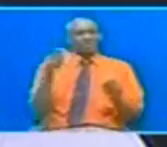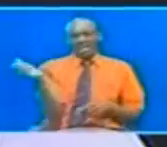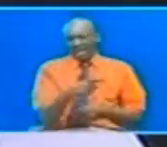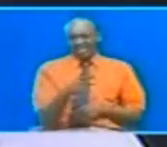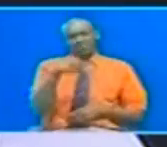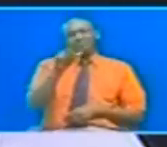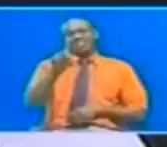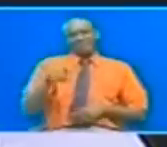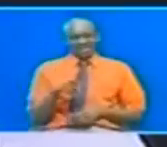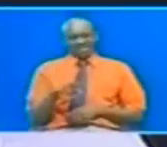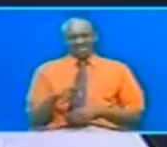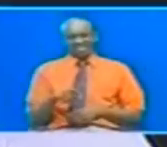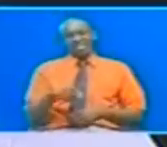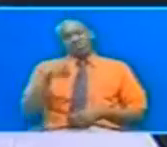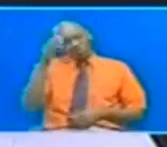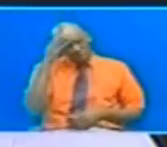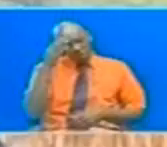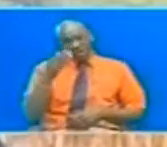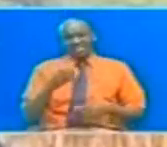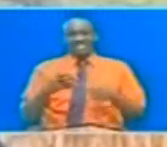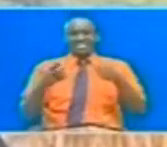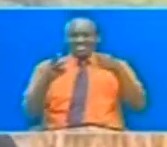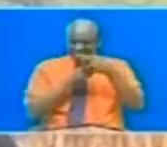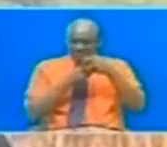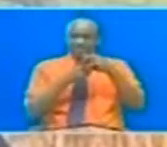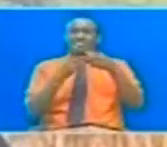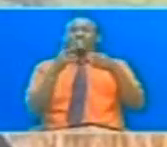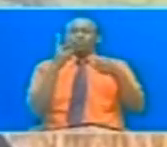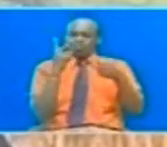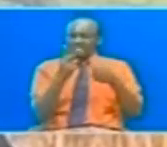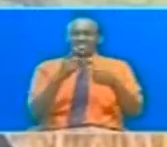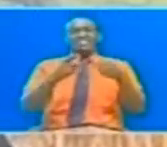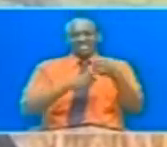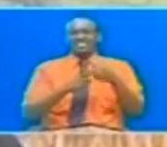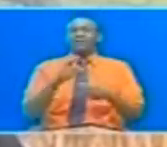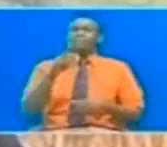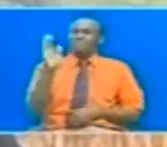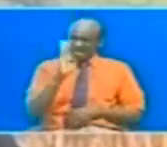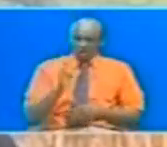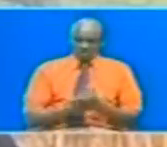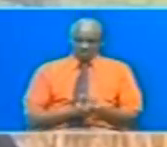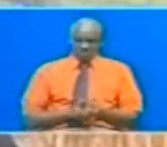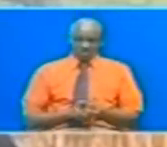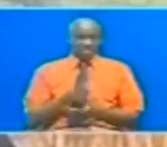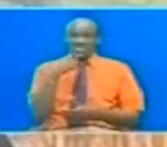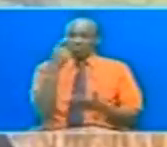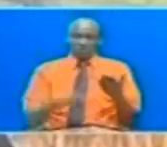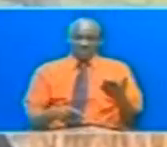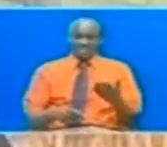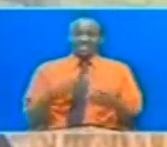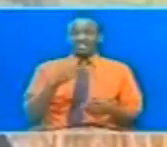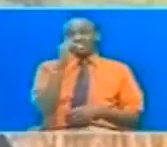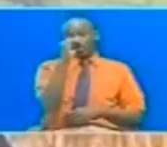demanded the cost of 726 billion. That is, we are saying about